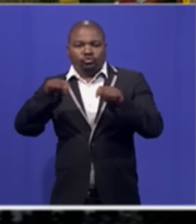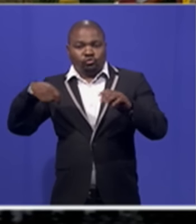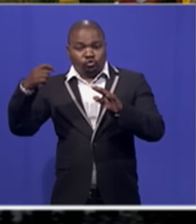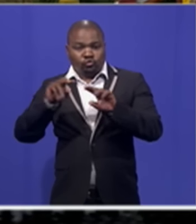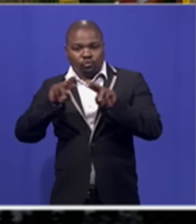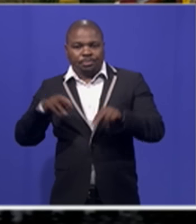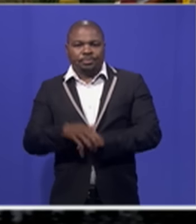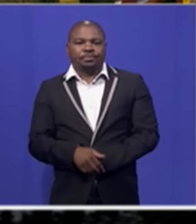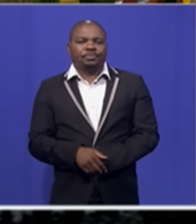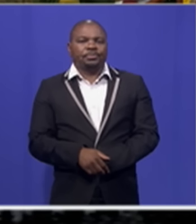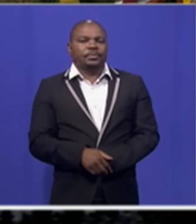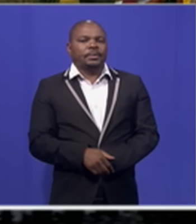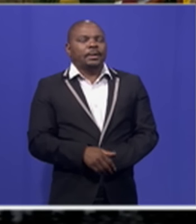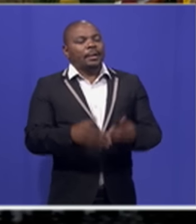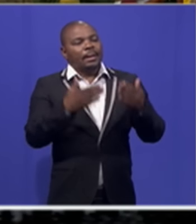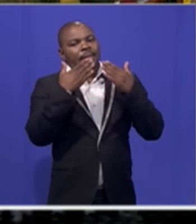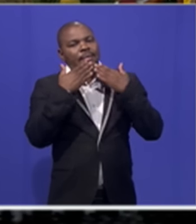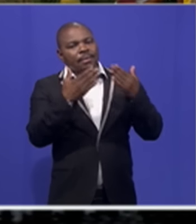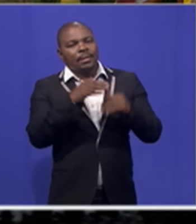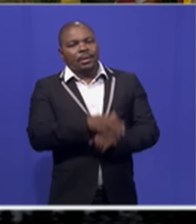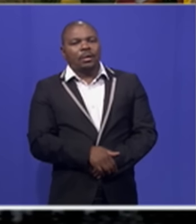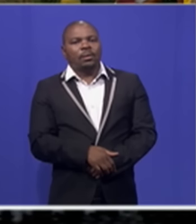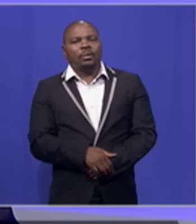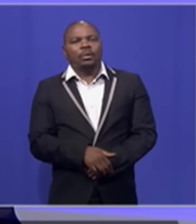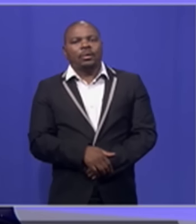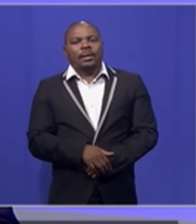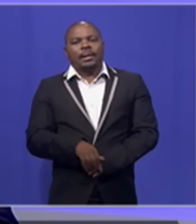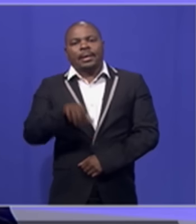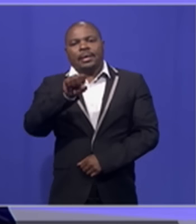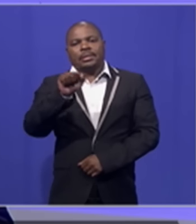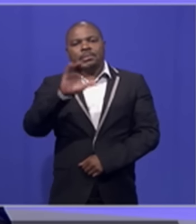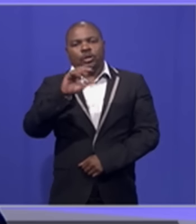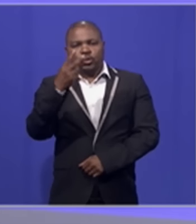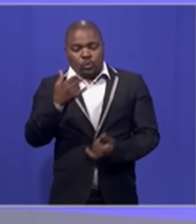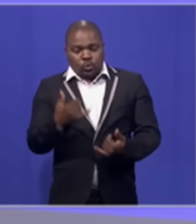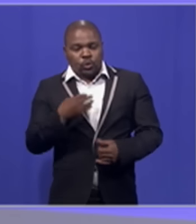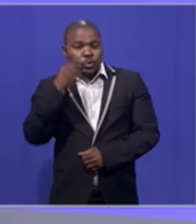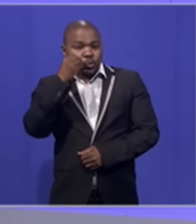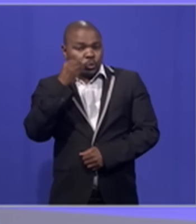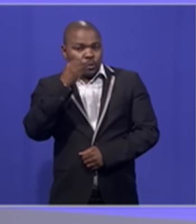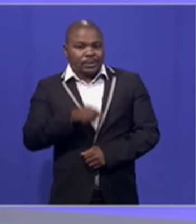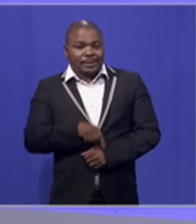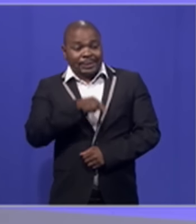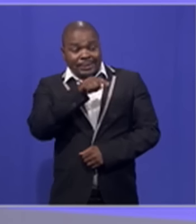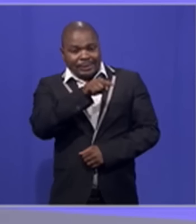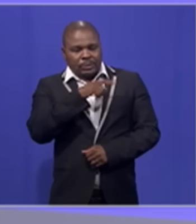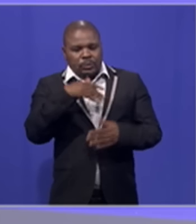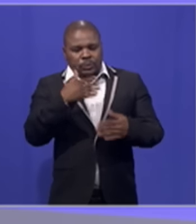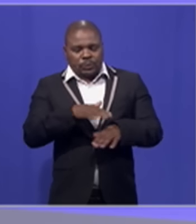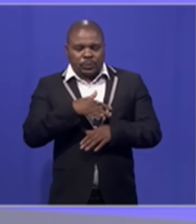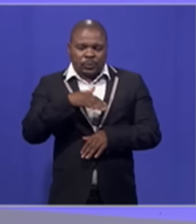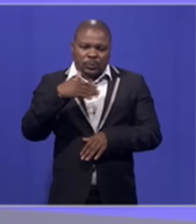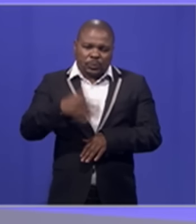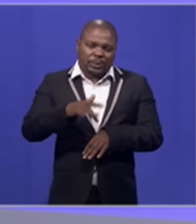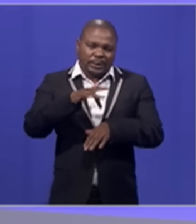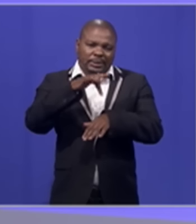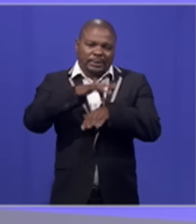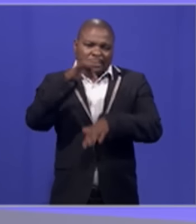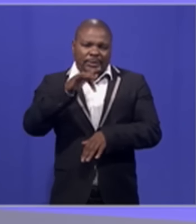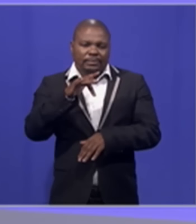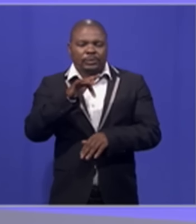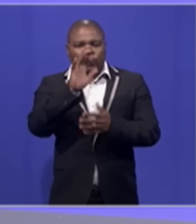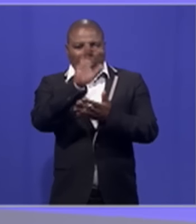lebohile haholo Lopang mui wa SABC2 ditabeng tsena tsa Sesotho eo ke tlaleho e sithabetsang maikutlo ho tswa